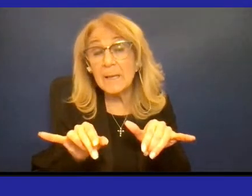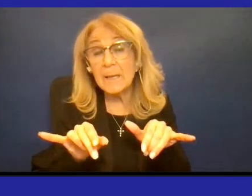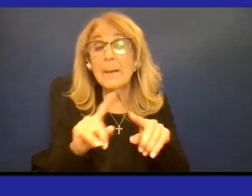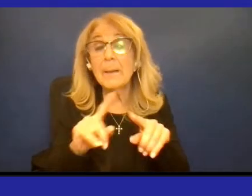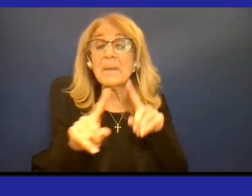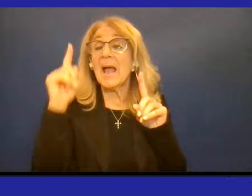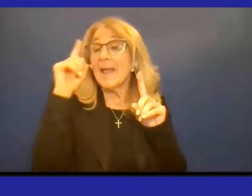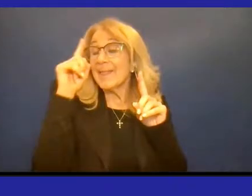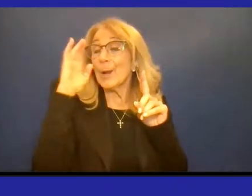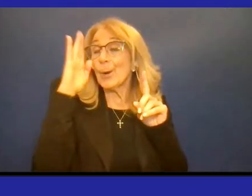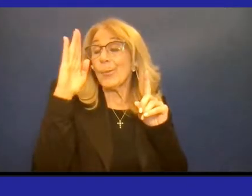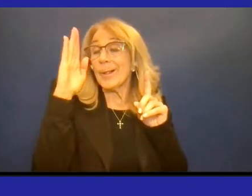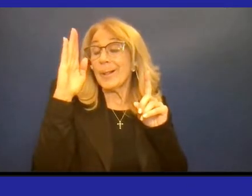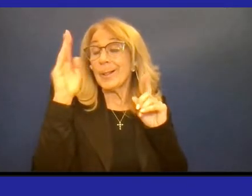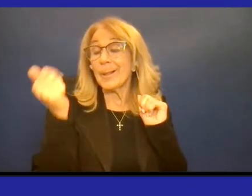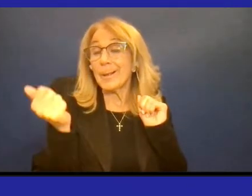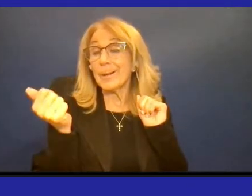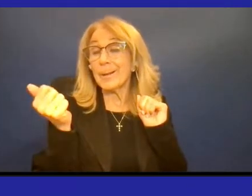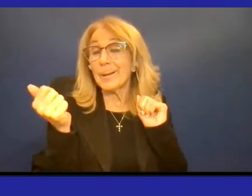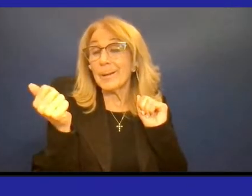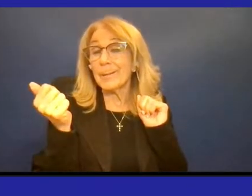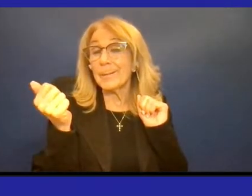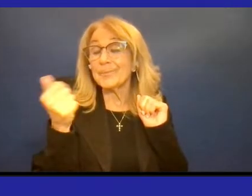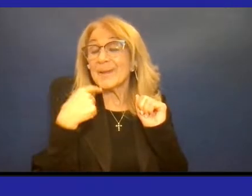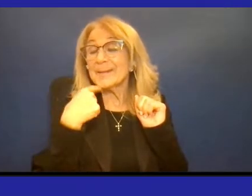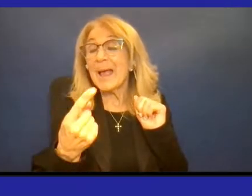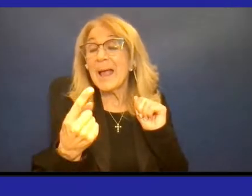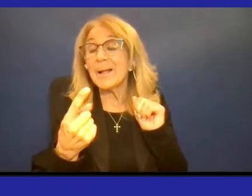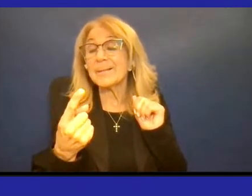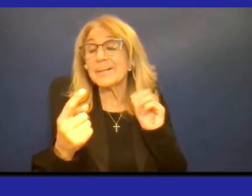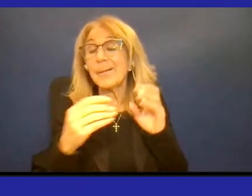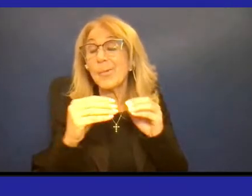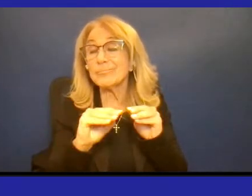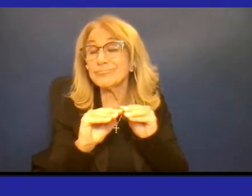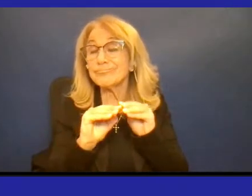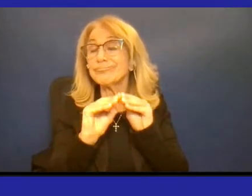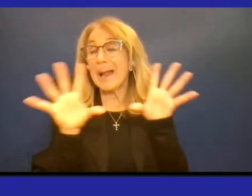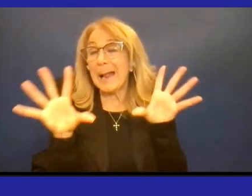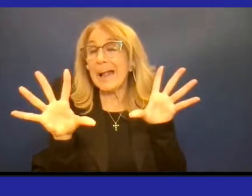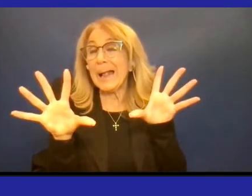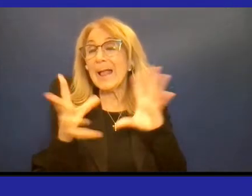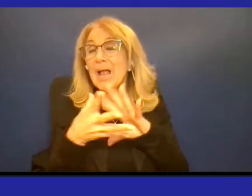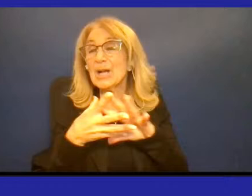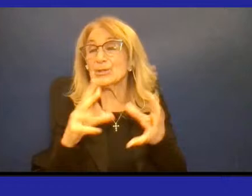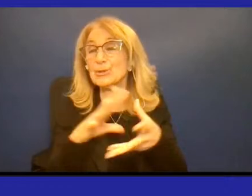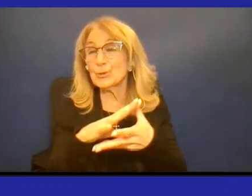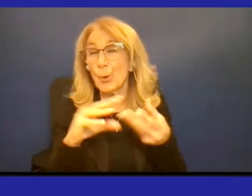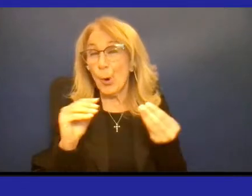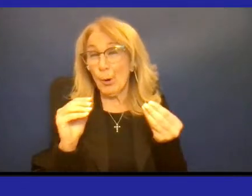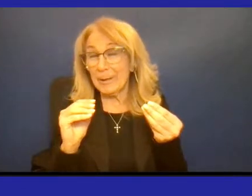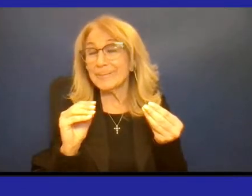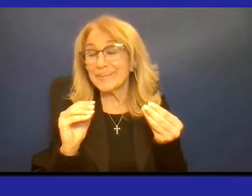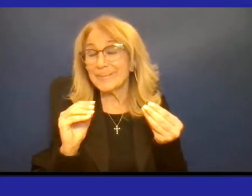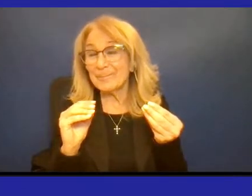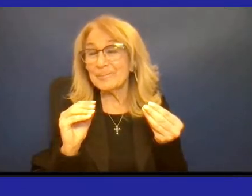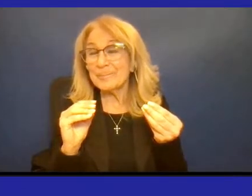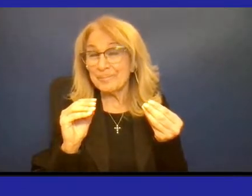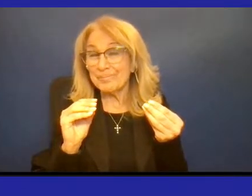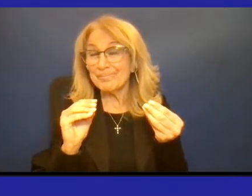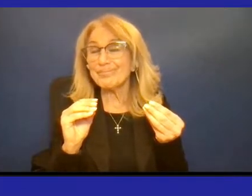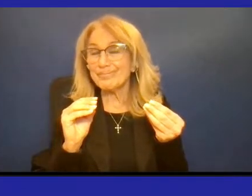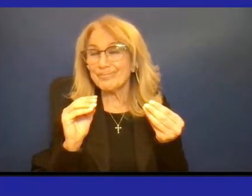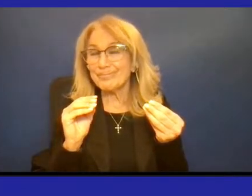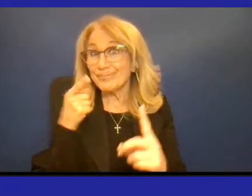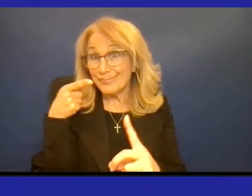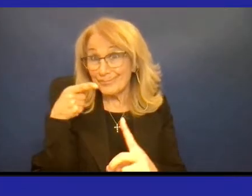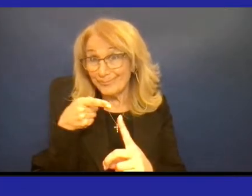tell a more helpful story because I think we're In terms of trajectory, you mean, or? in terms of trajectory, as well